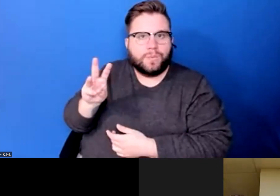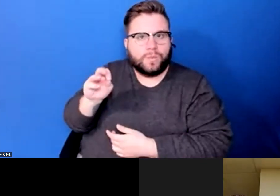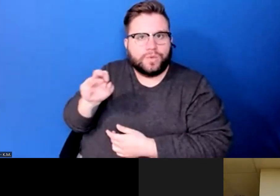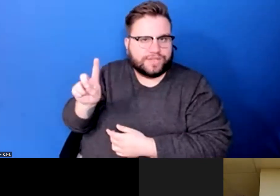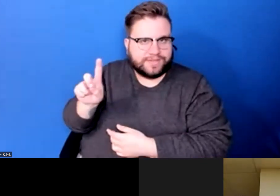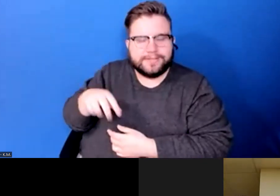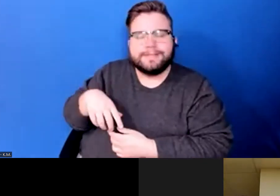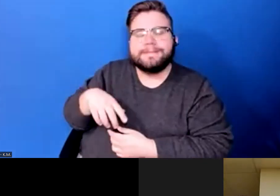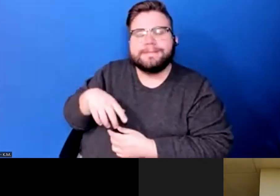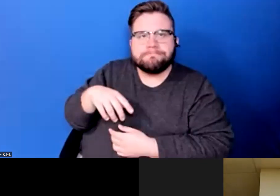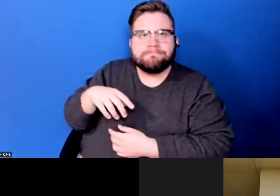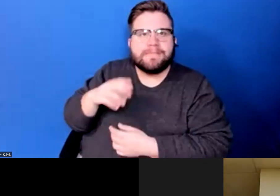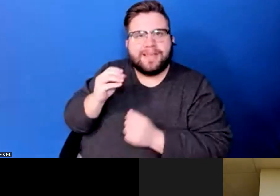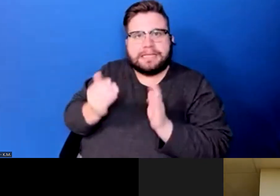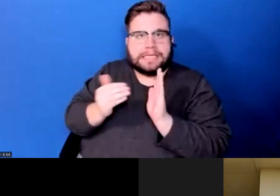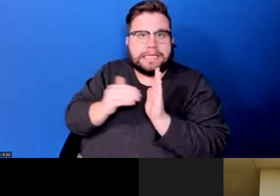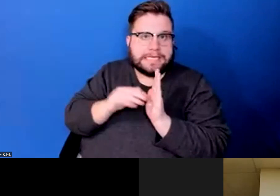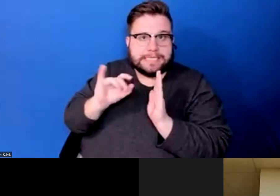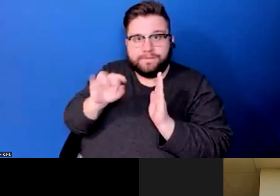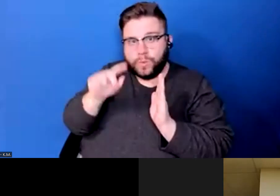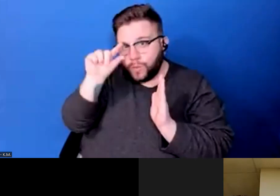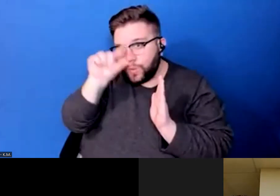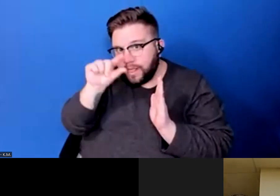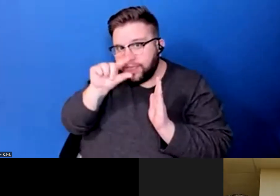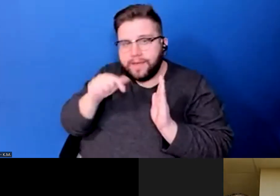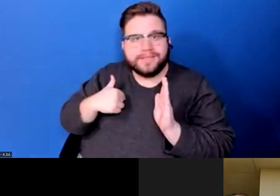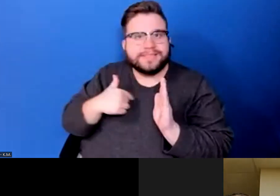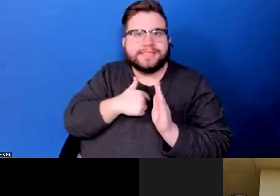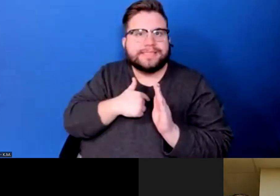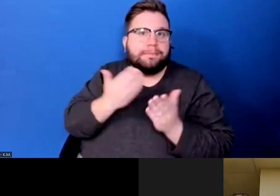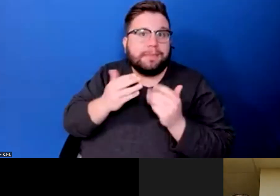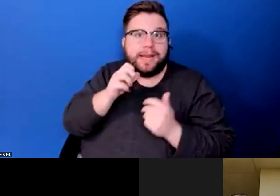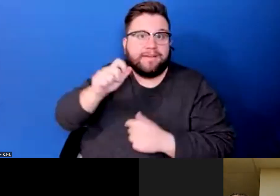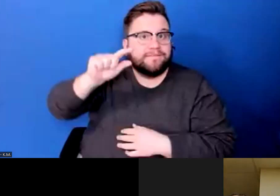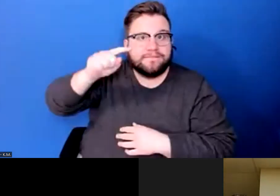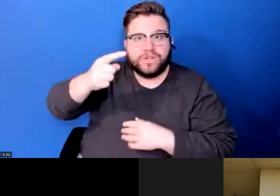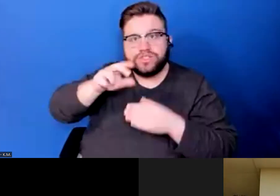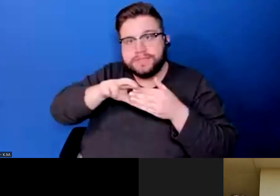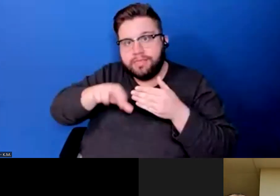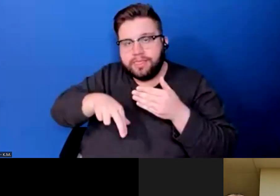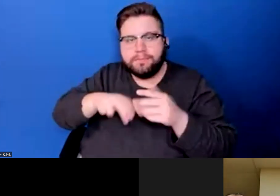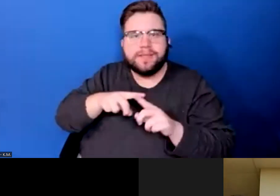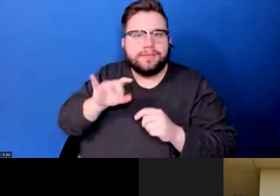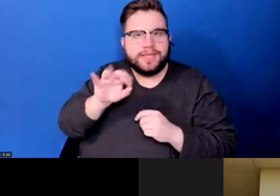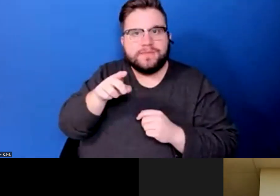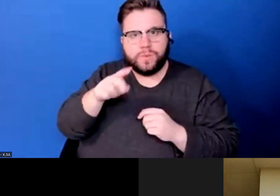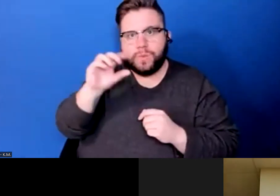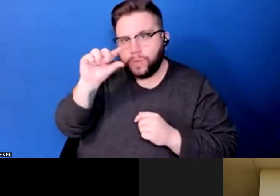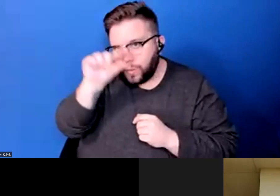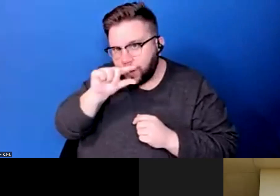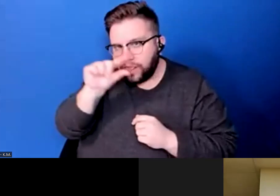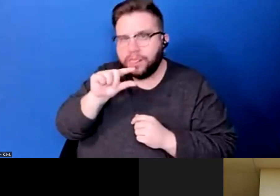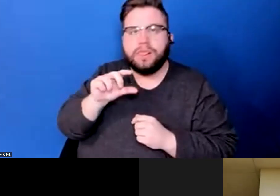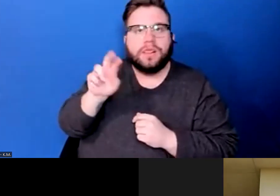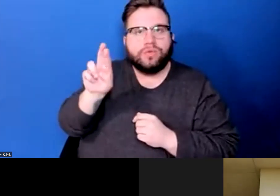again, probably if you Google us, we're not the first hit. But if you Google, again, Rochester Rehab, you can